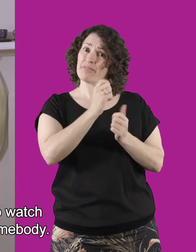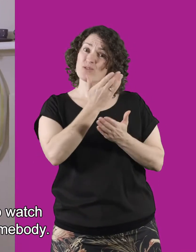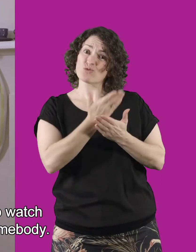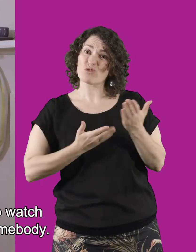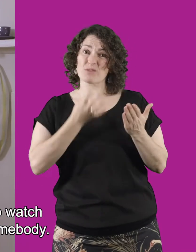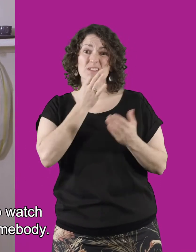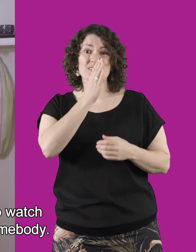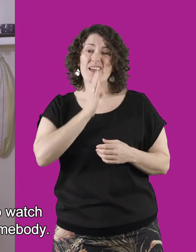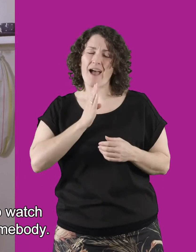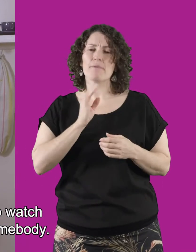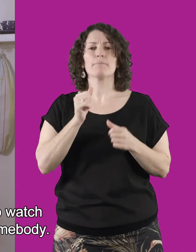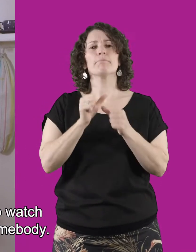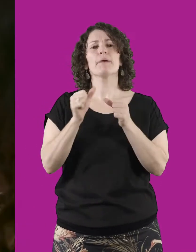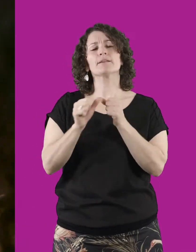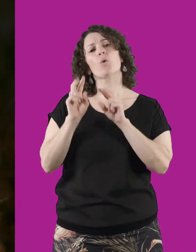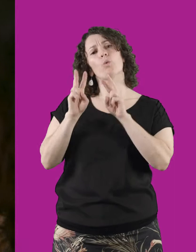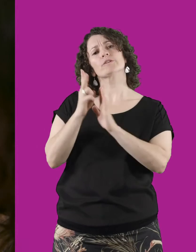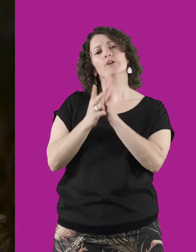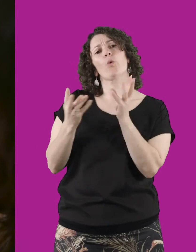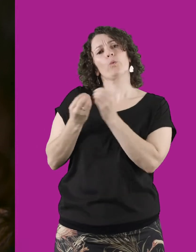watch this video with somebody.